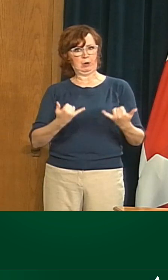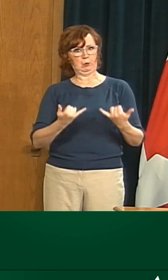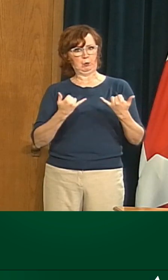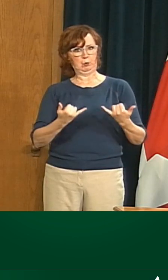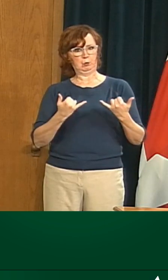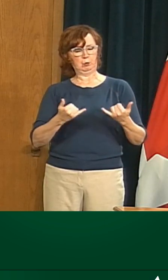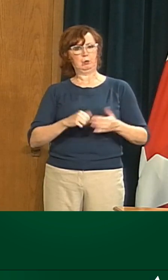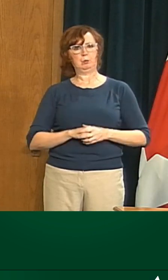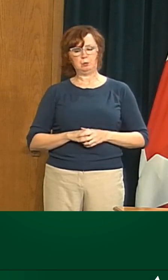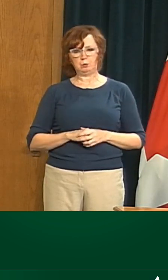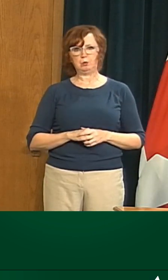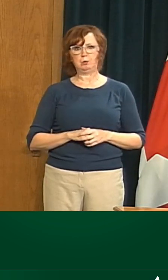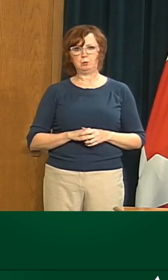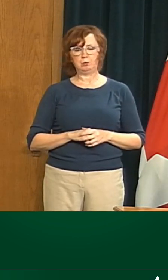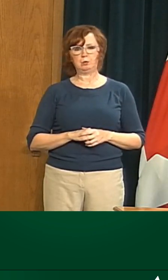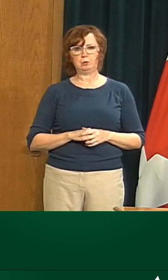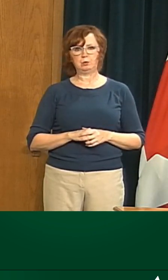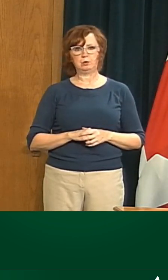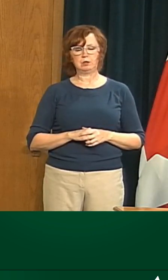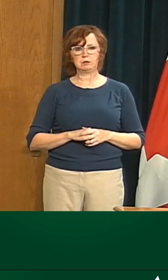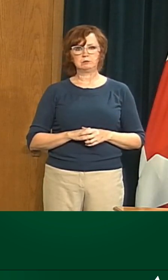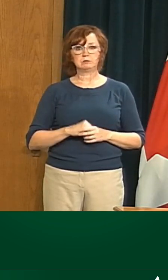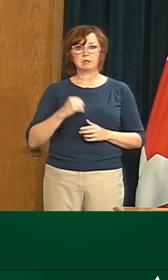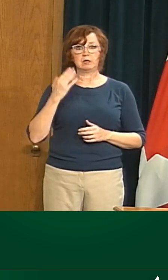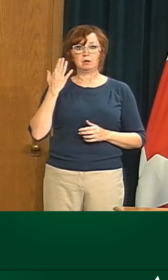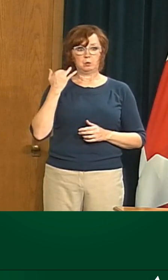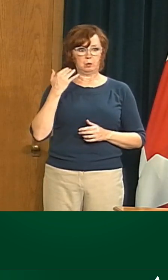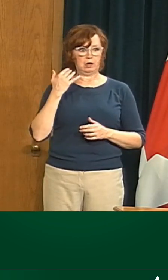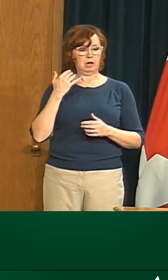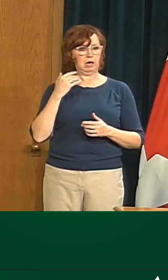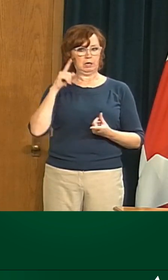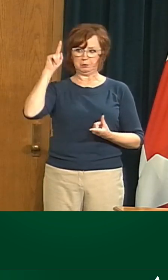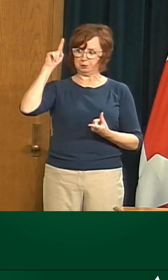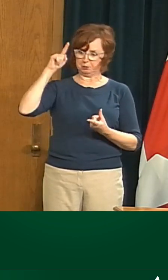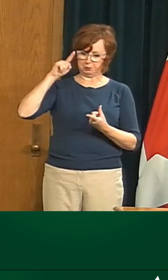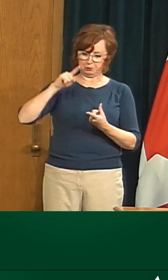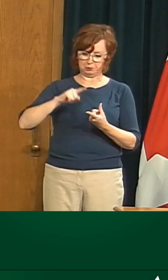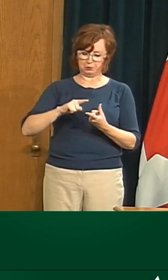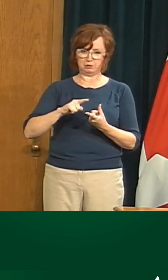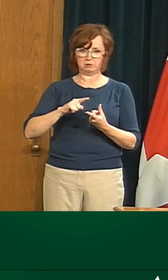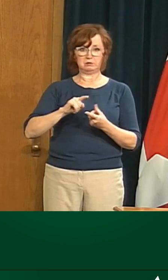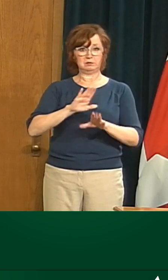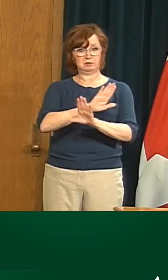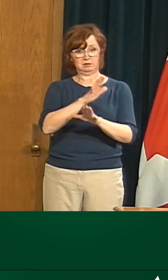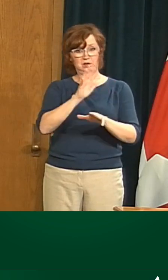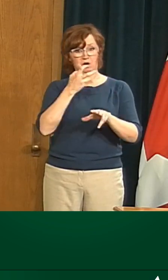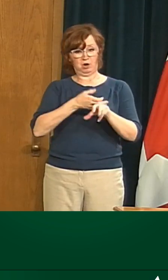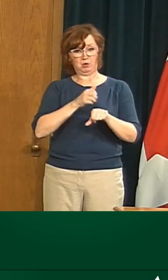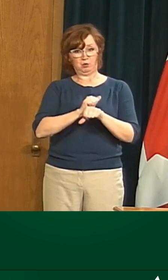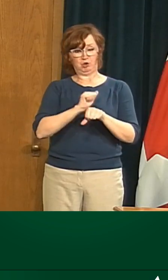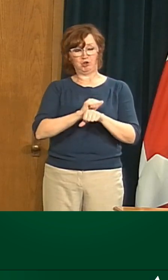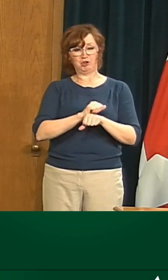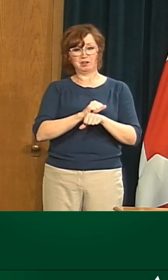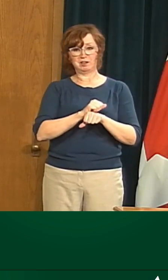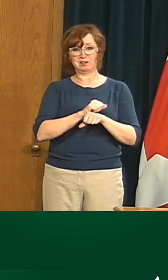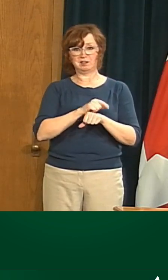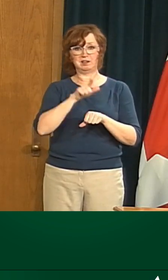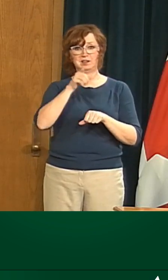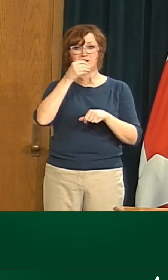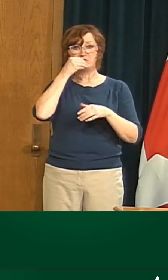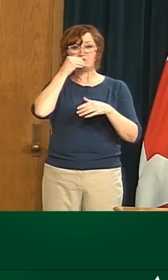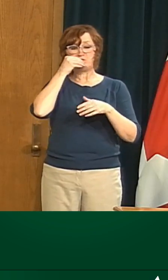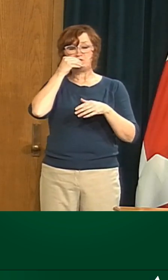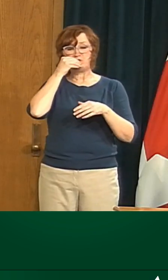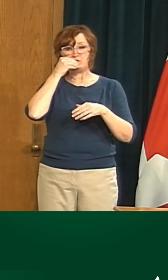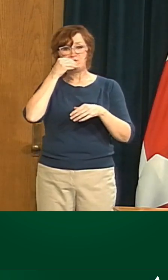we are today is because of the hard work that the Saskatchewan people have done. When you go grocery store shopping, I think across